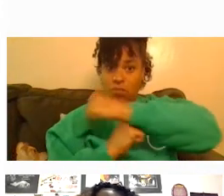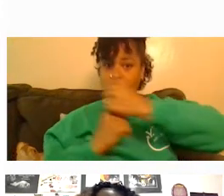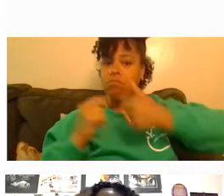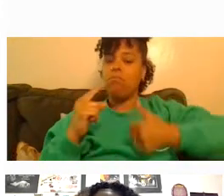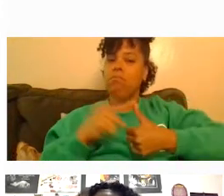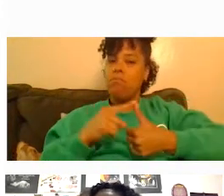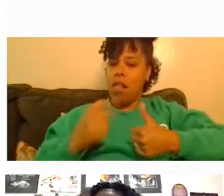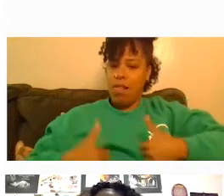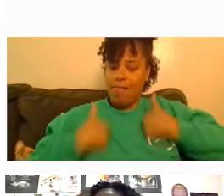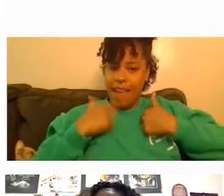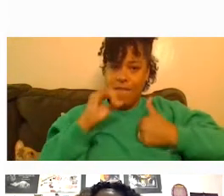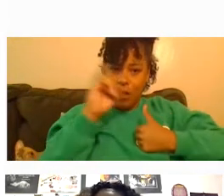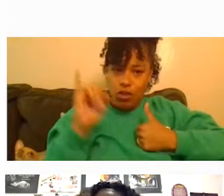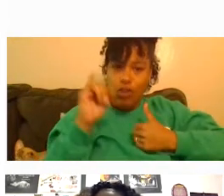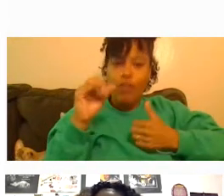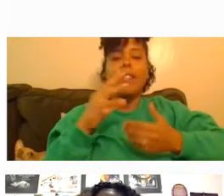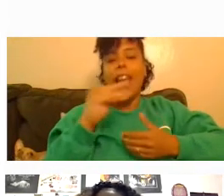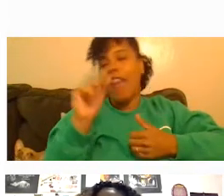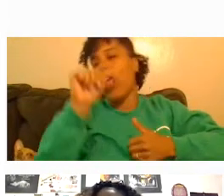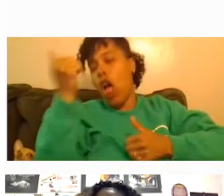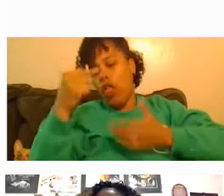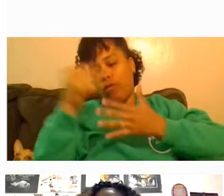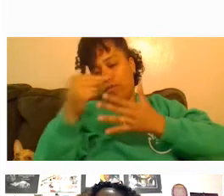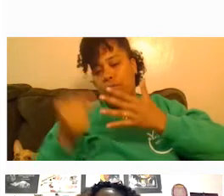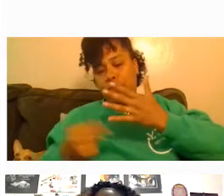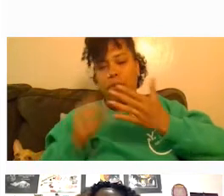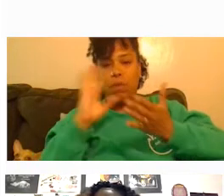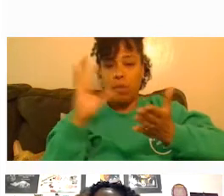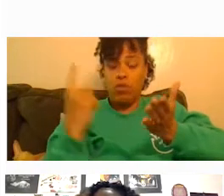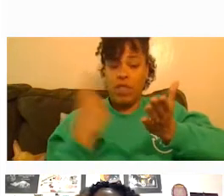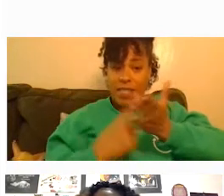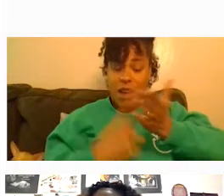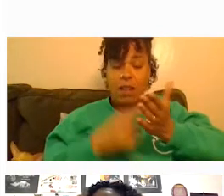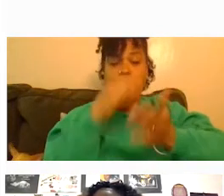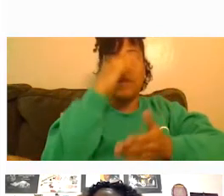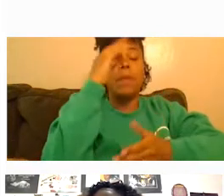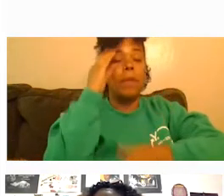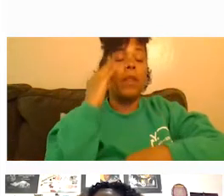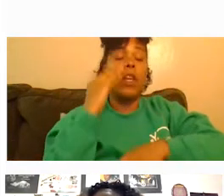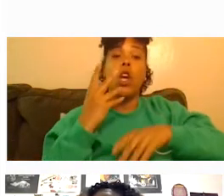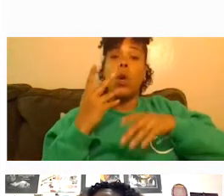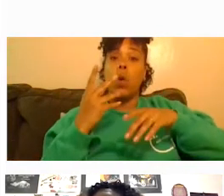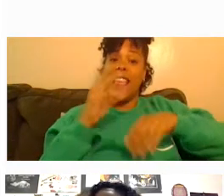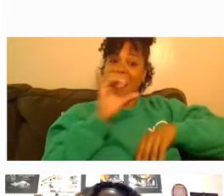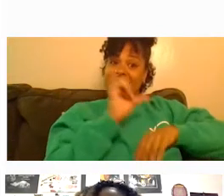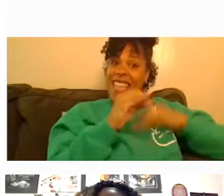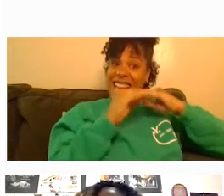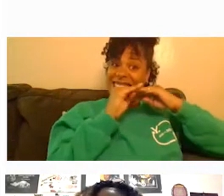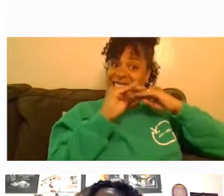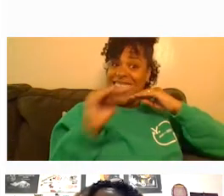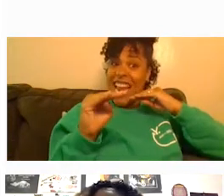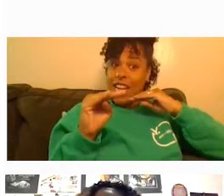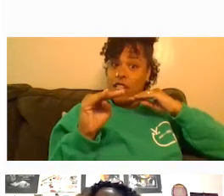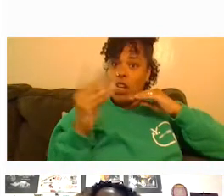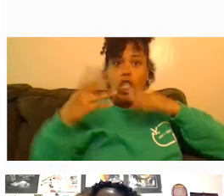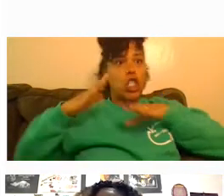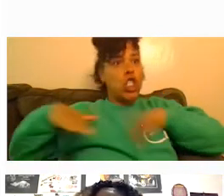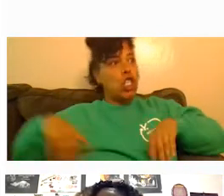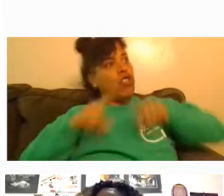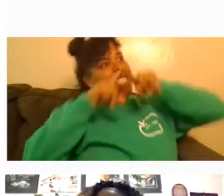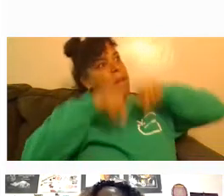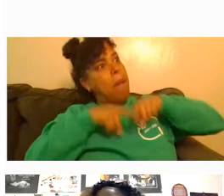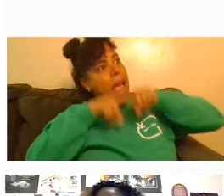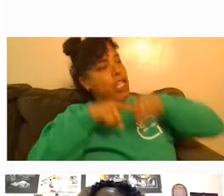and the other areas I'm going to talk to you about. Because when you're in this stage where you have children depending on you, you have bills, you have